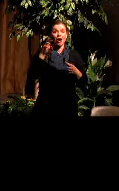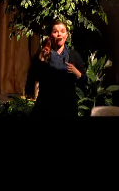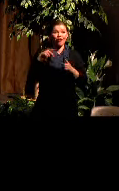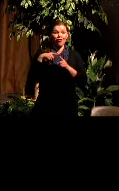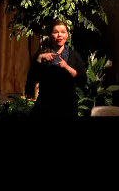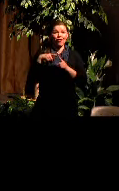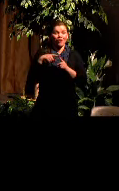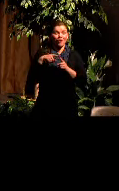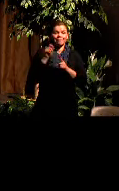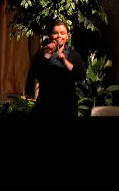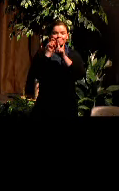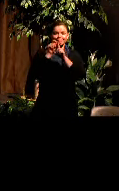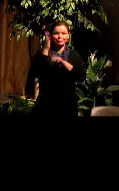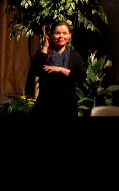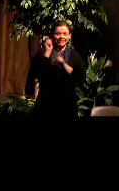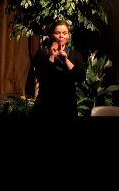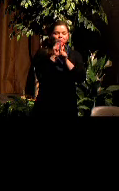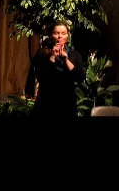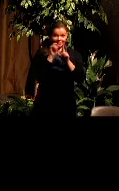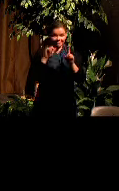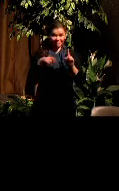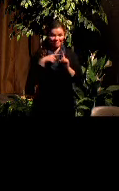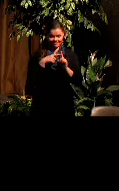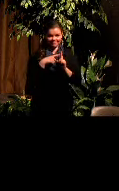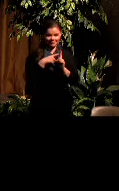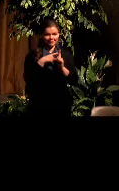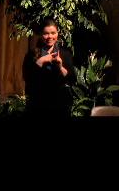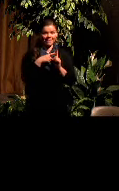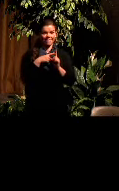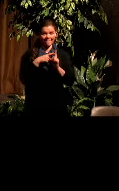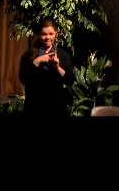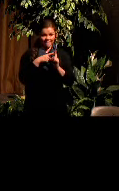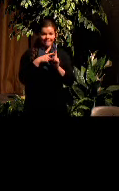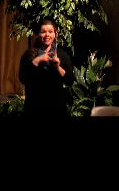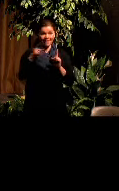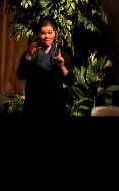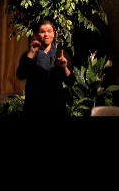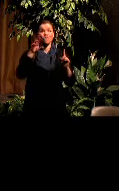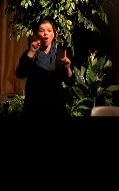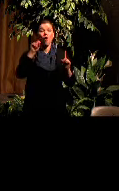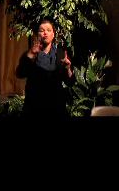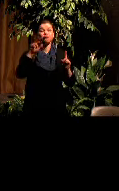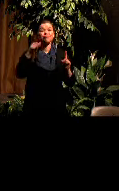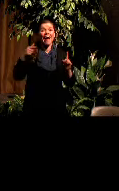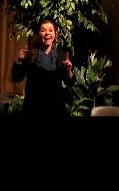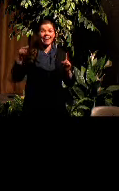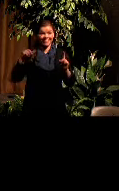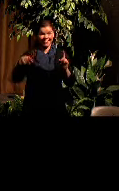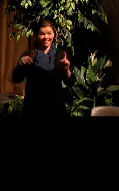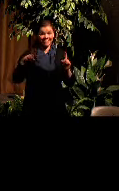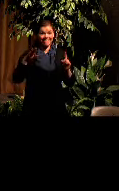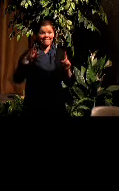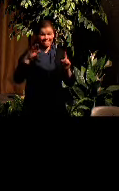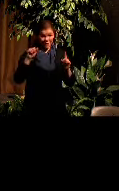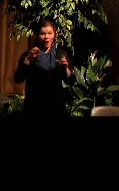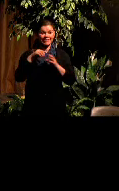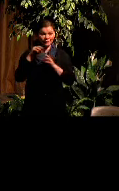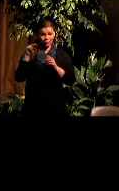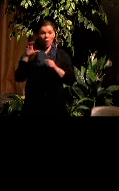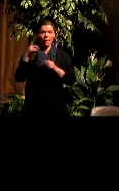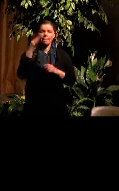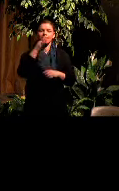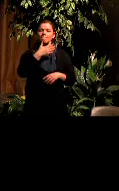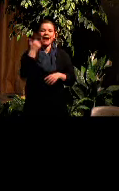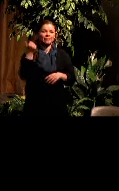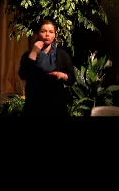one of the best habitats for that bird. Yeah. And if it goes on to a base closure commission report